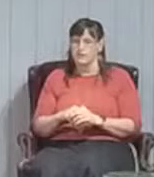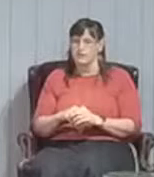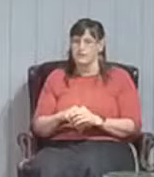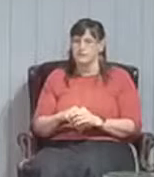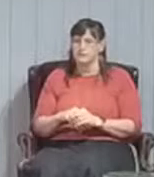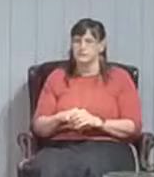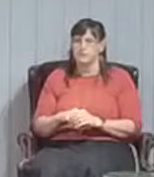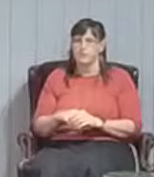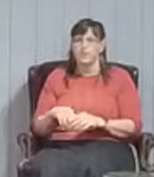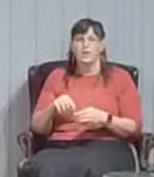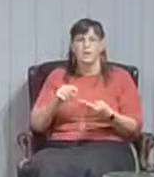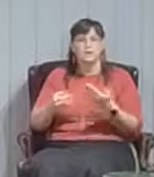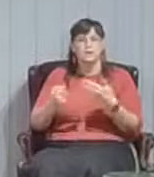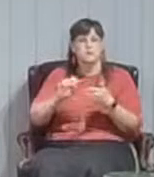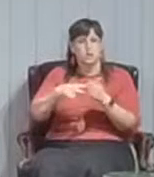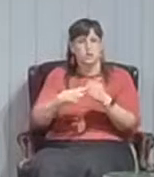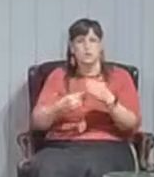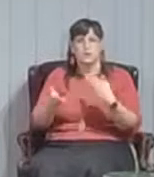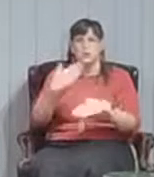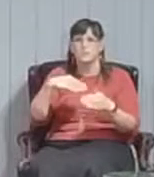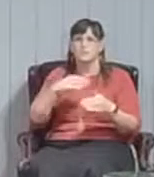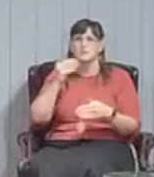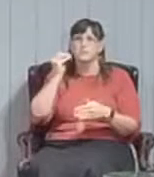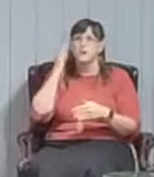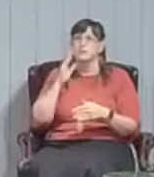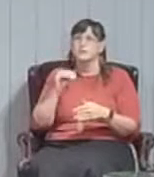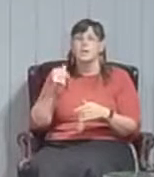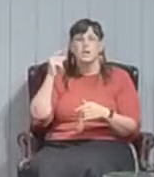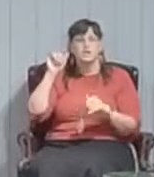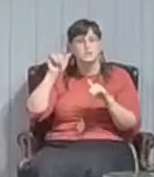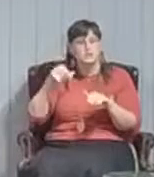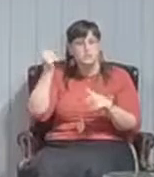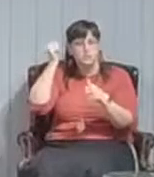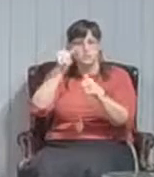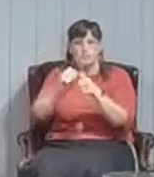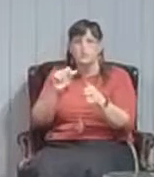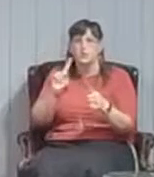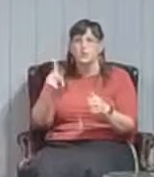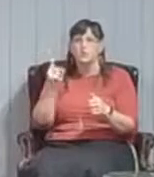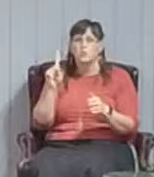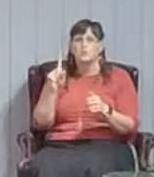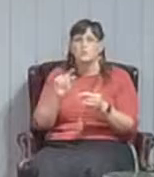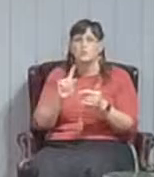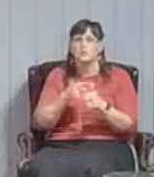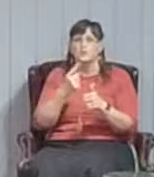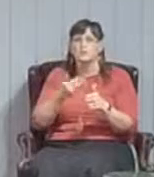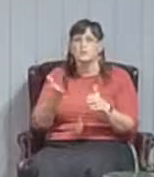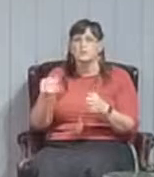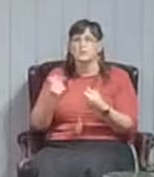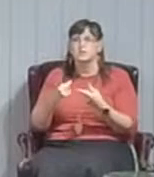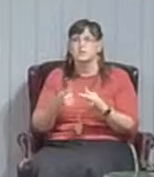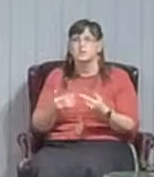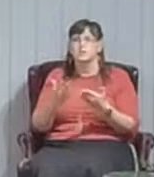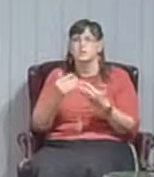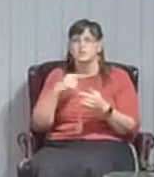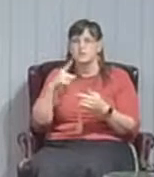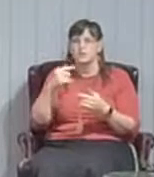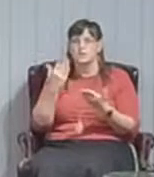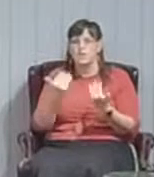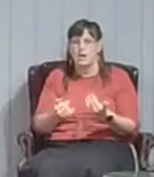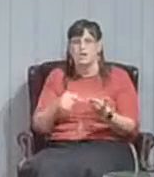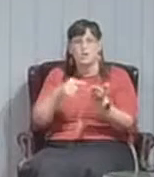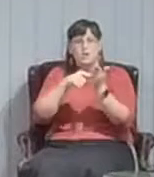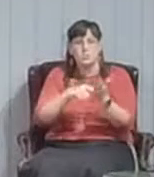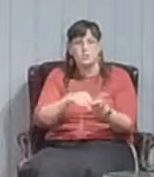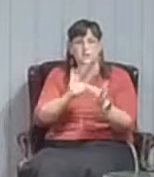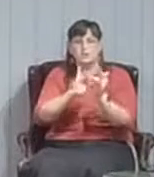19 yet. And he started coming to my house. You know, I can still remember one of the first things he did is he pulled out his Bible. He said, "Now, this Bible